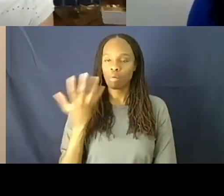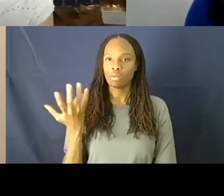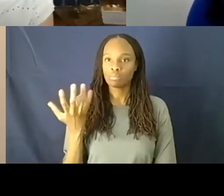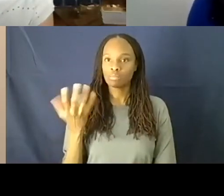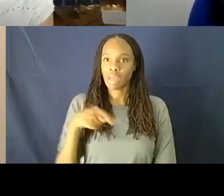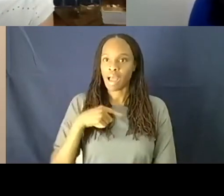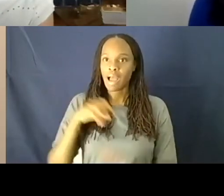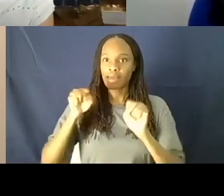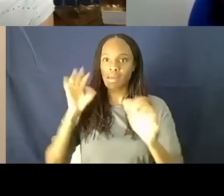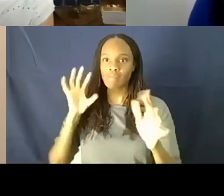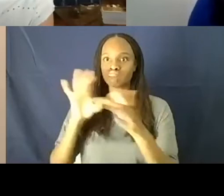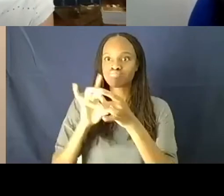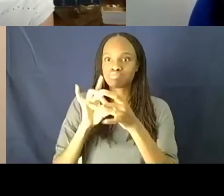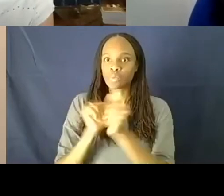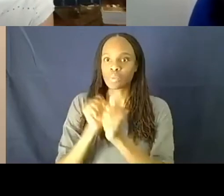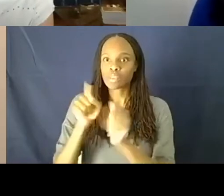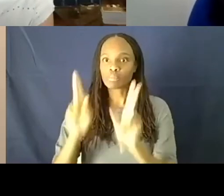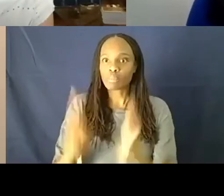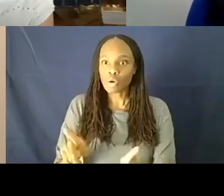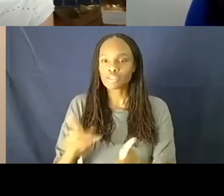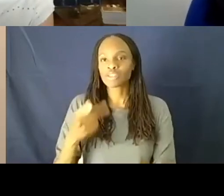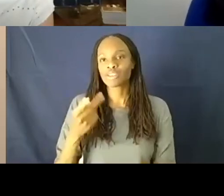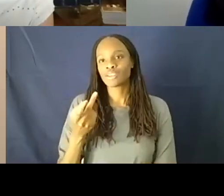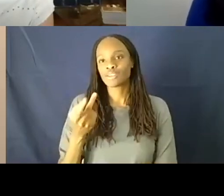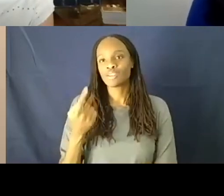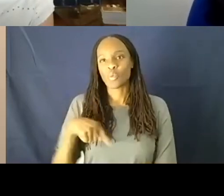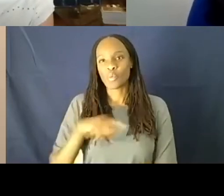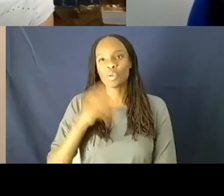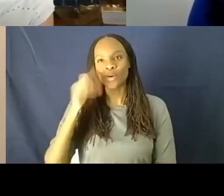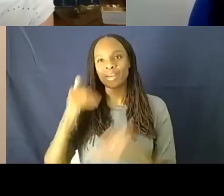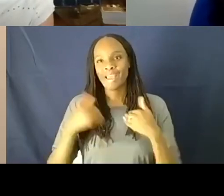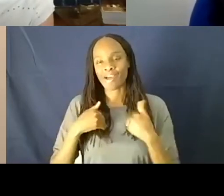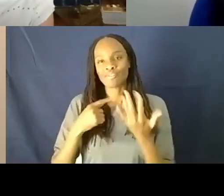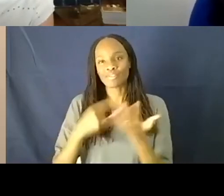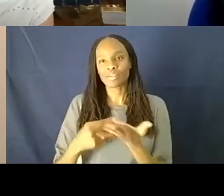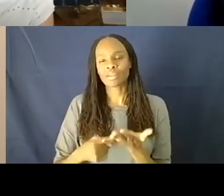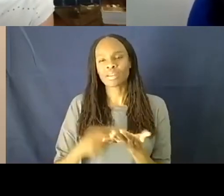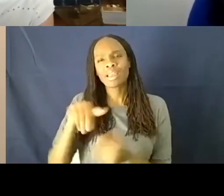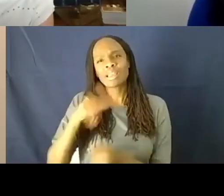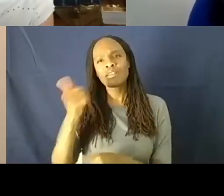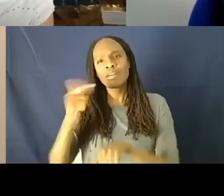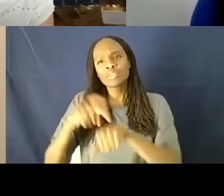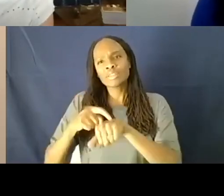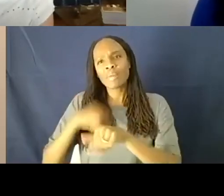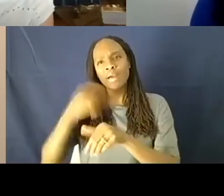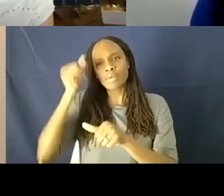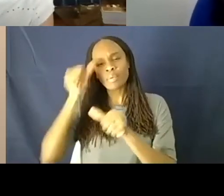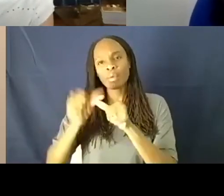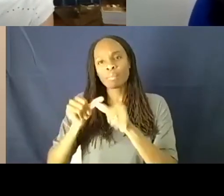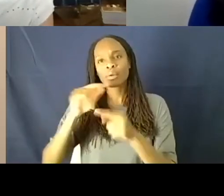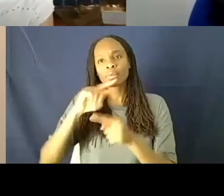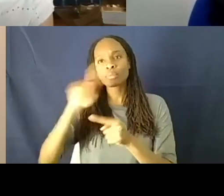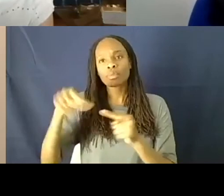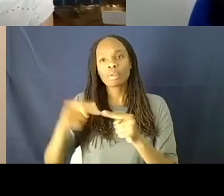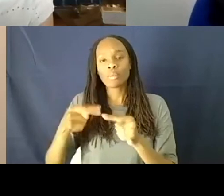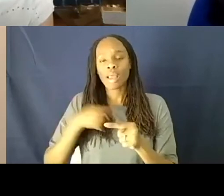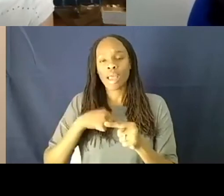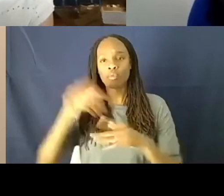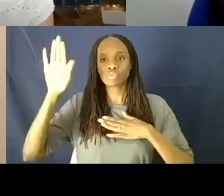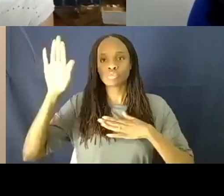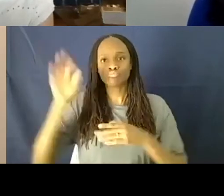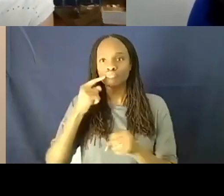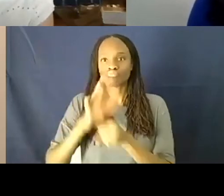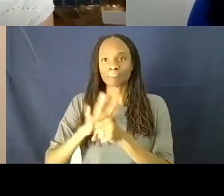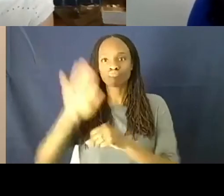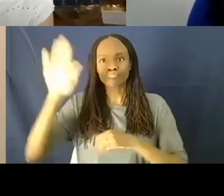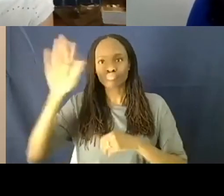relate to this person, and we have conversations. Another time that I remember is just when I was being sworn in for my position. I